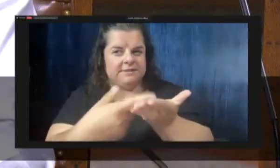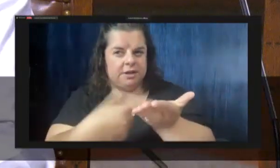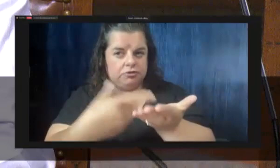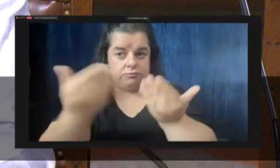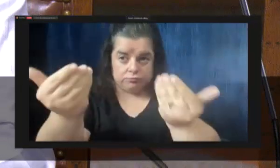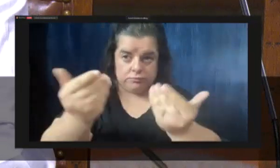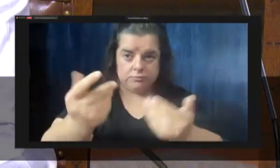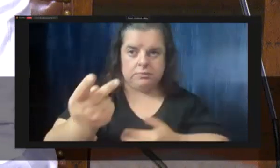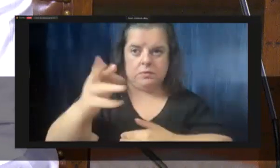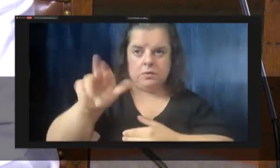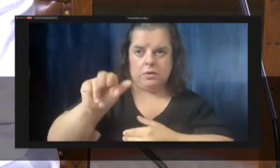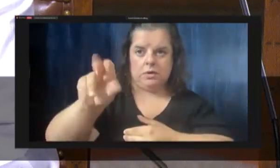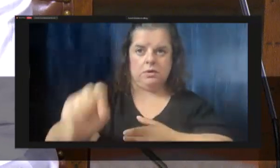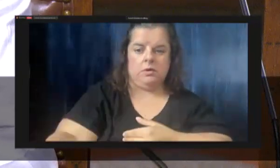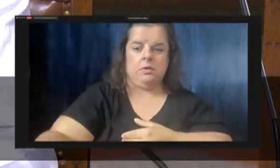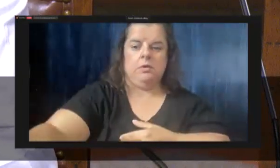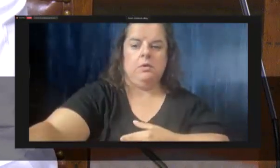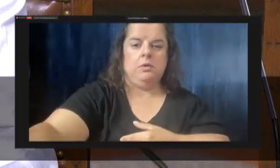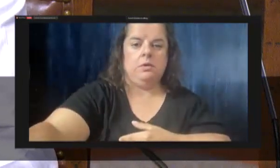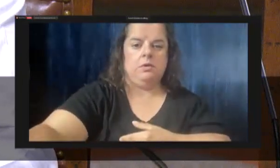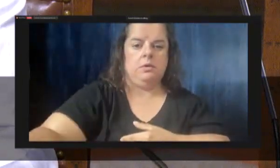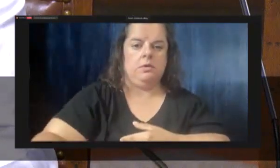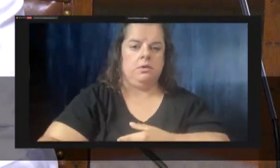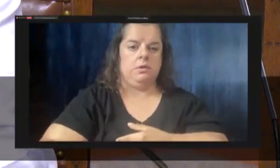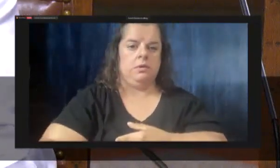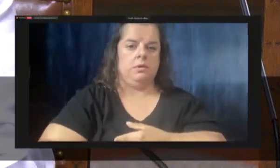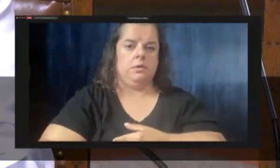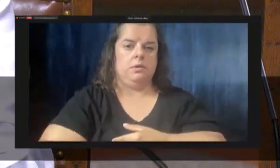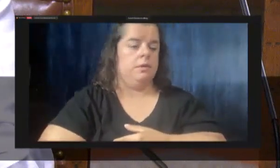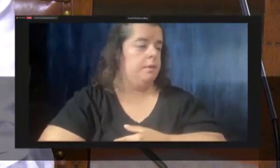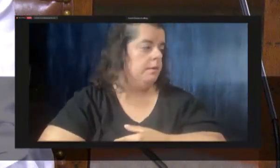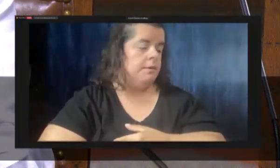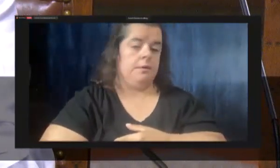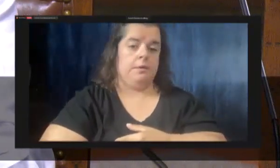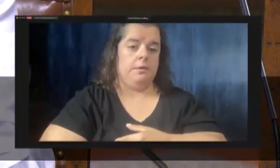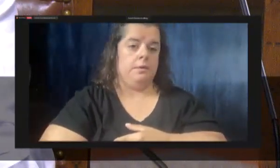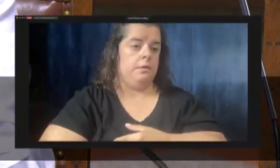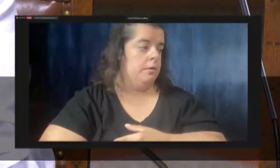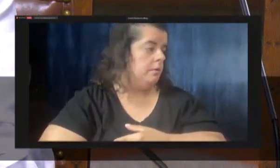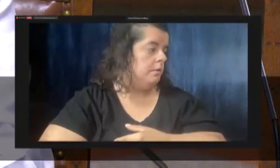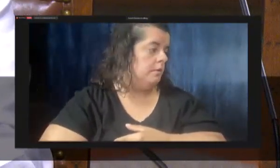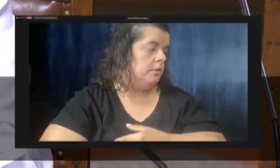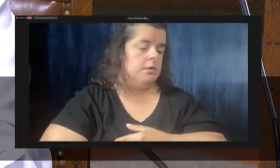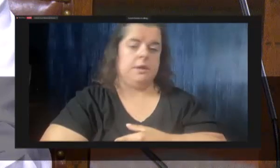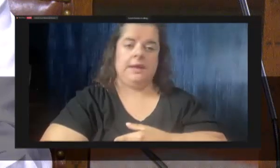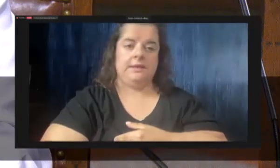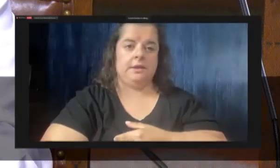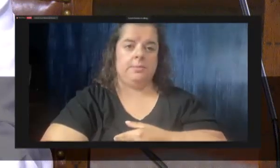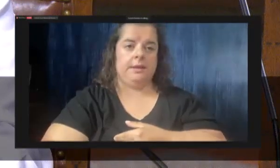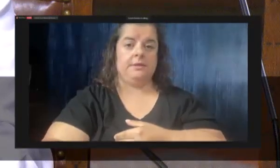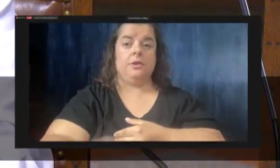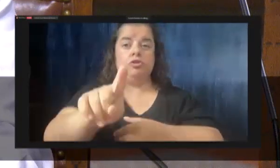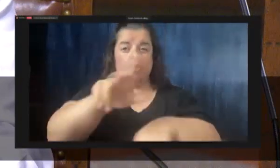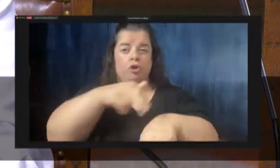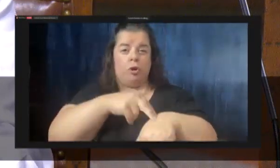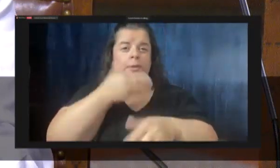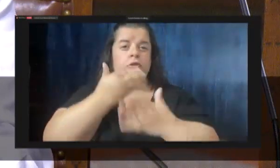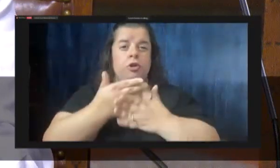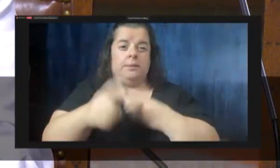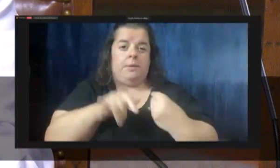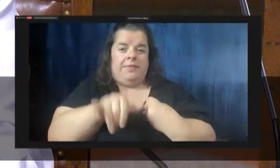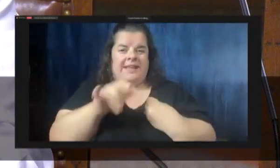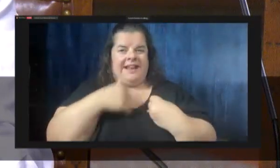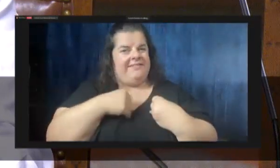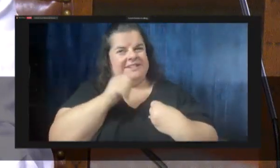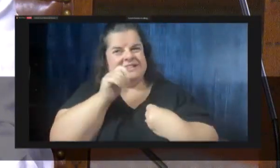Solicitor, would you come up for a second, please? You're generally really good about this. I know we have a unusual